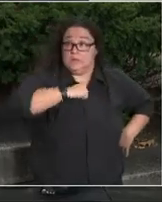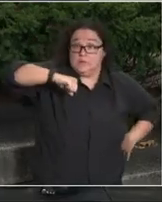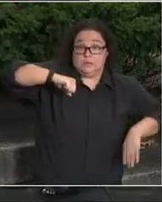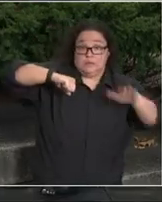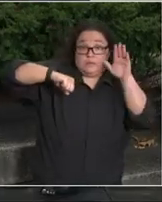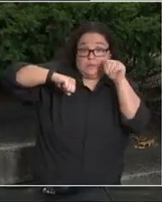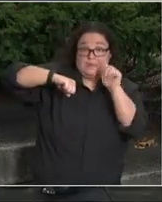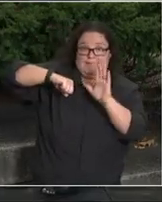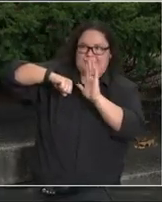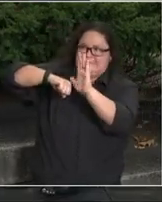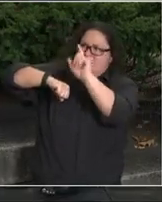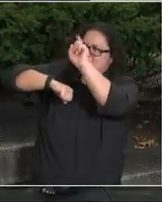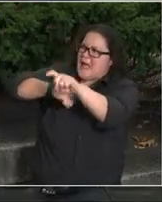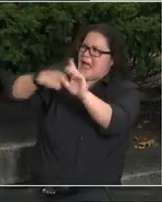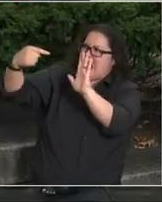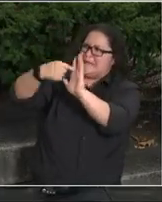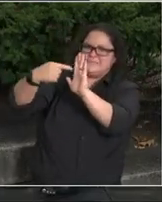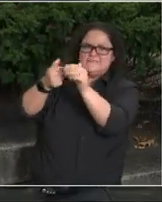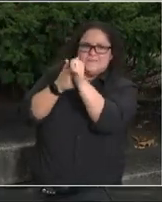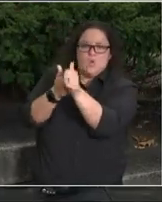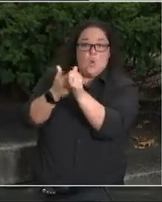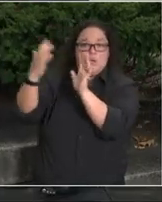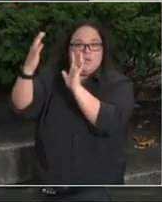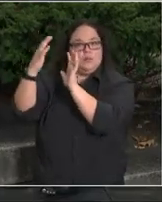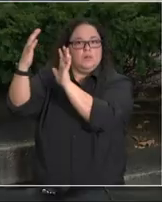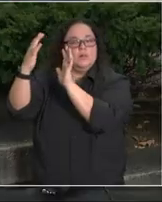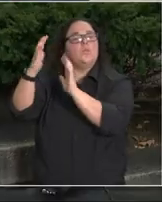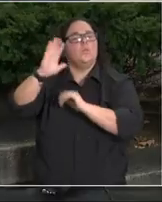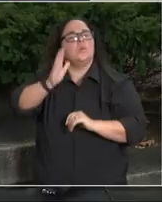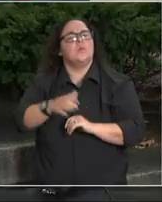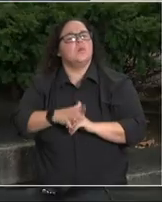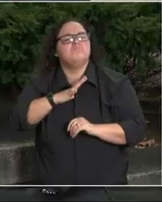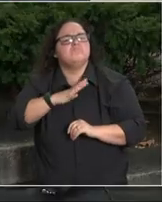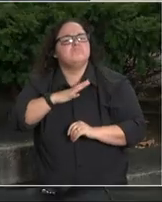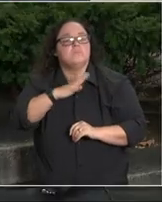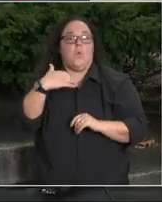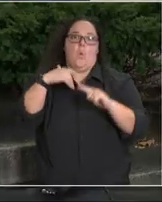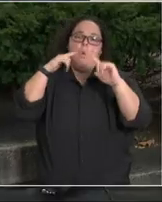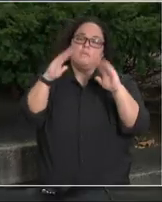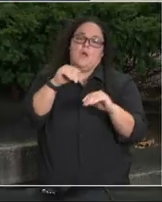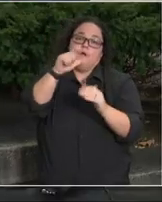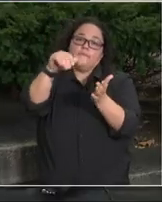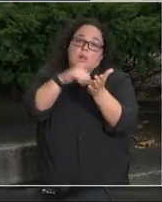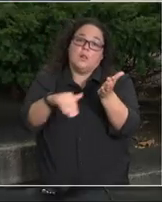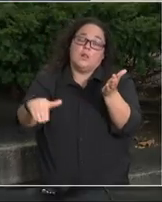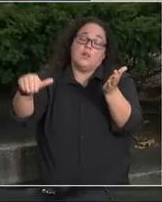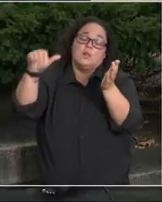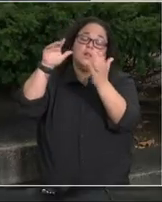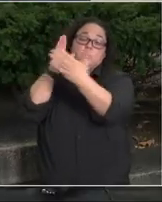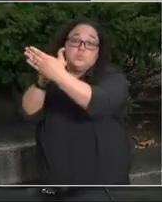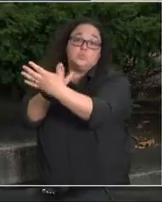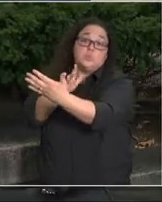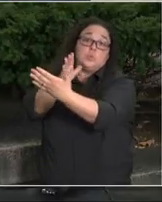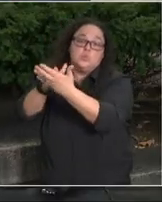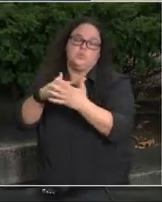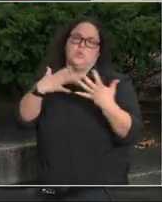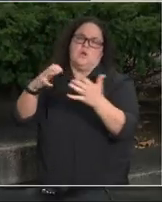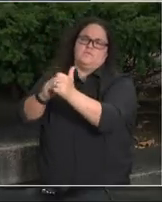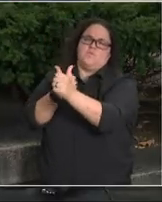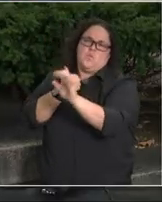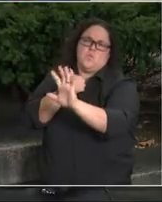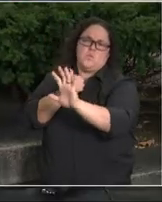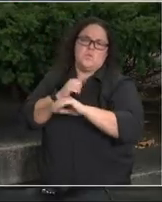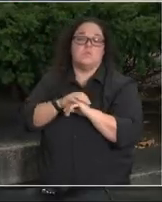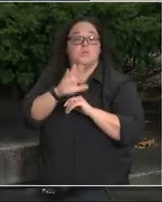followed, we will do that. My hope is that we do not have to be back here relitigating it. Our local law enforcement has